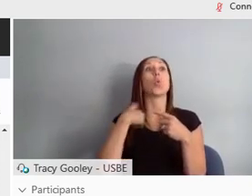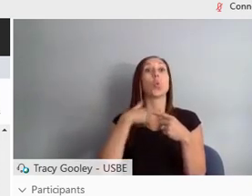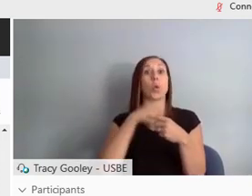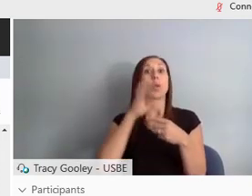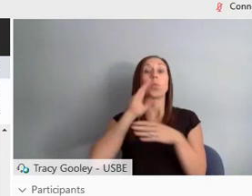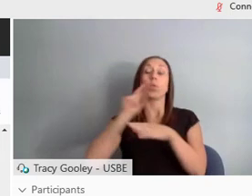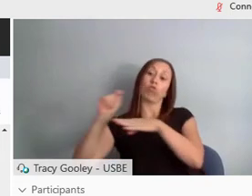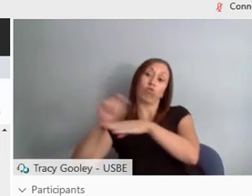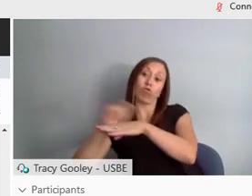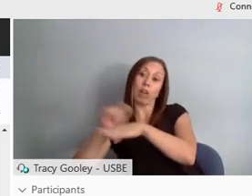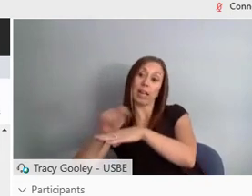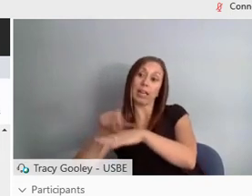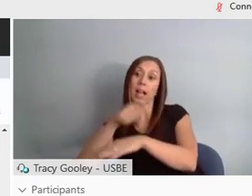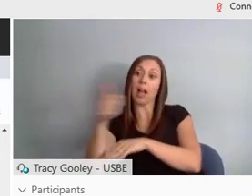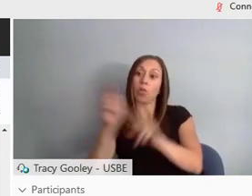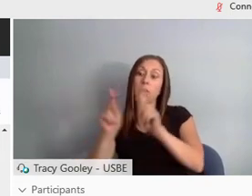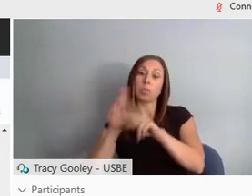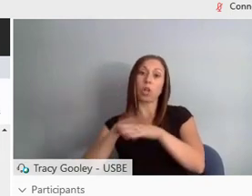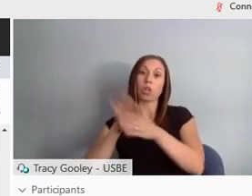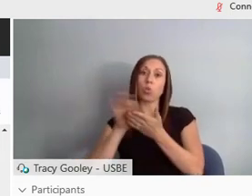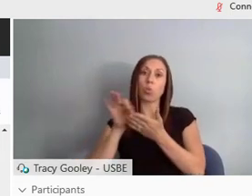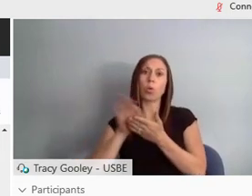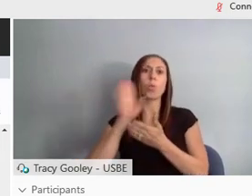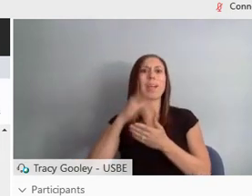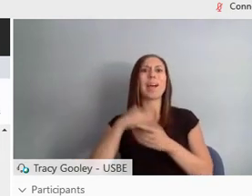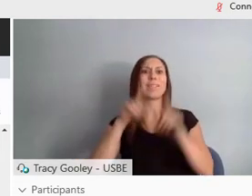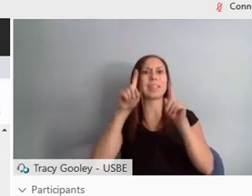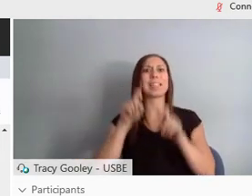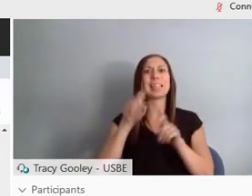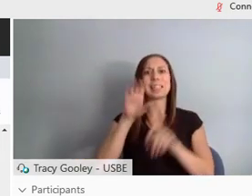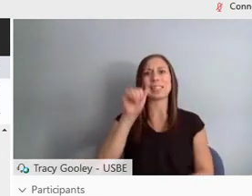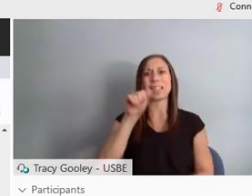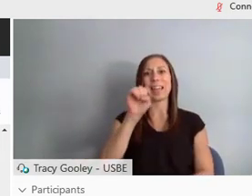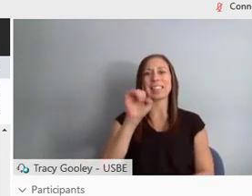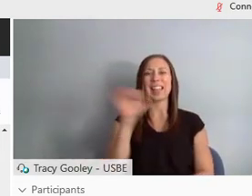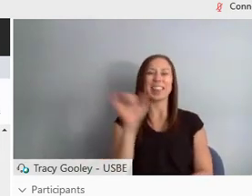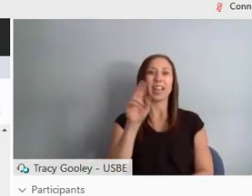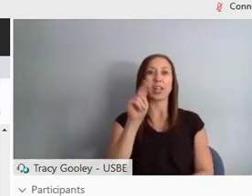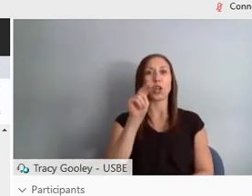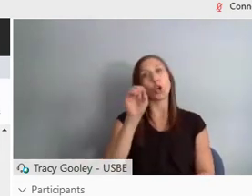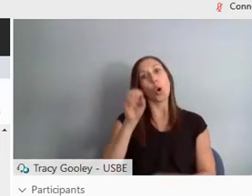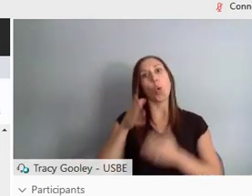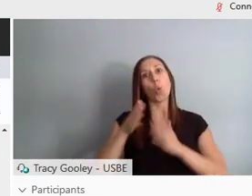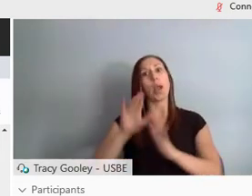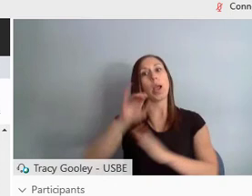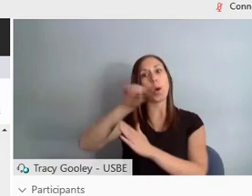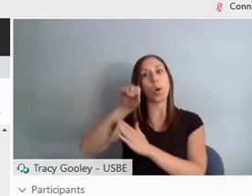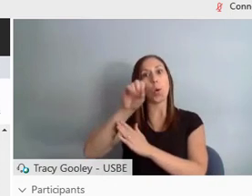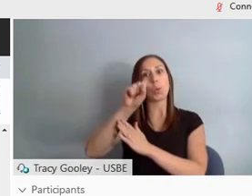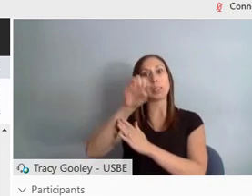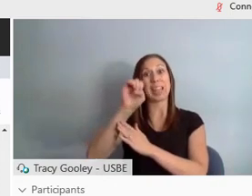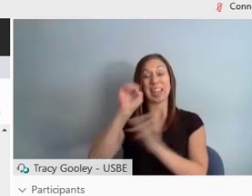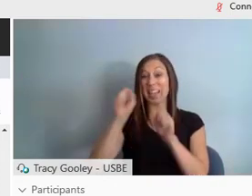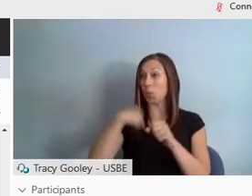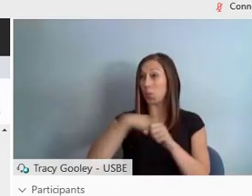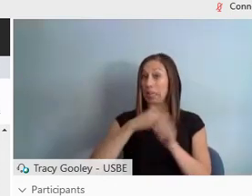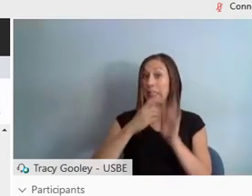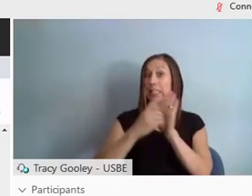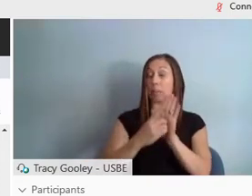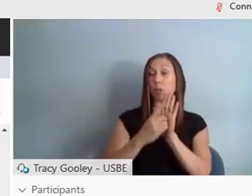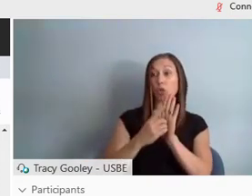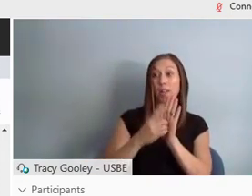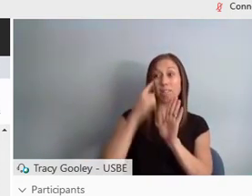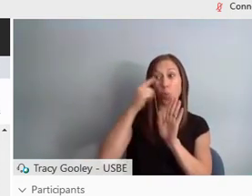others on the scoring, will there be a test case like no way, Jose, we can use to demonstrate?